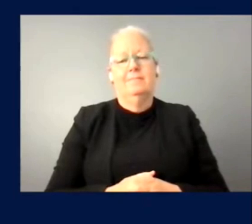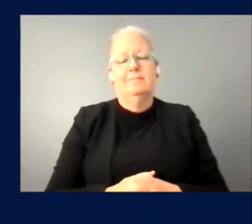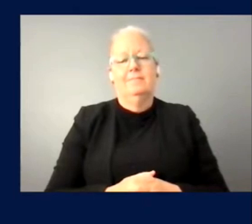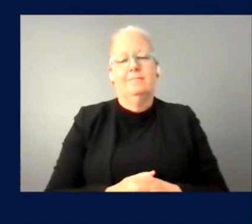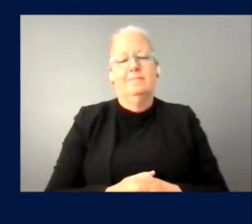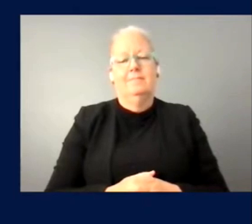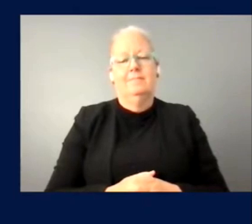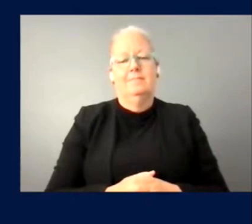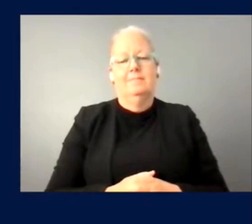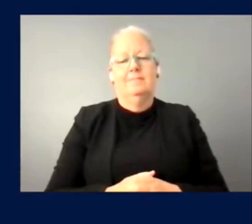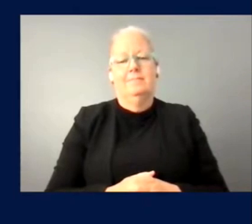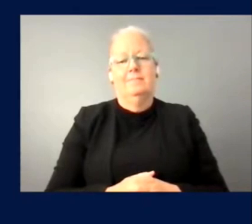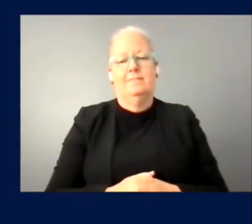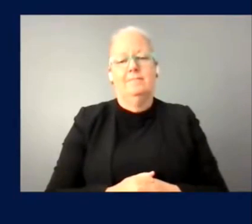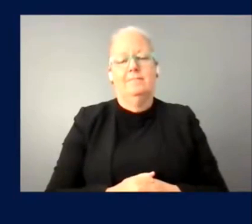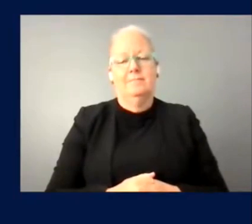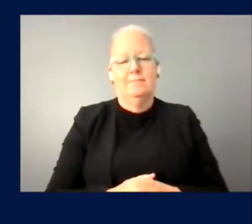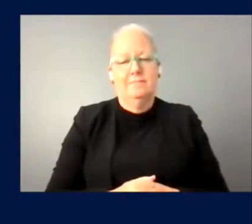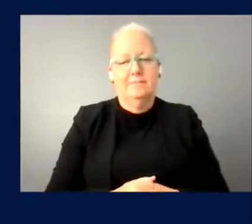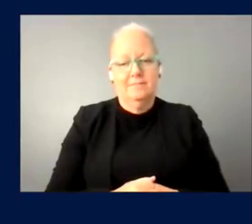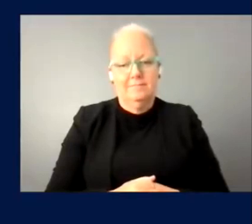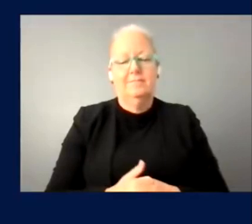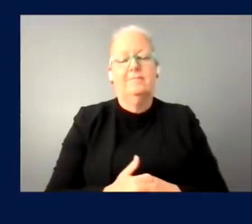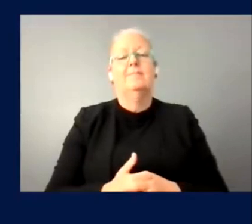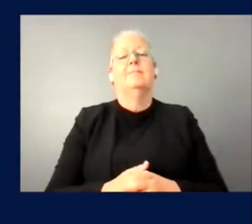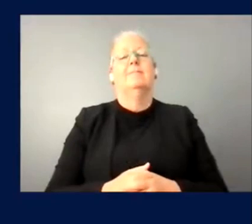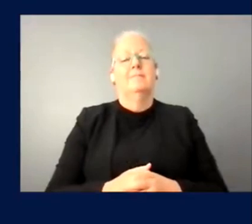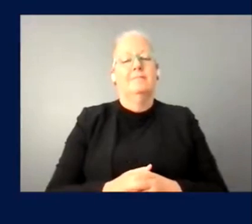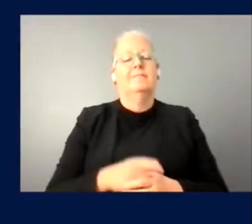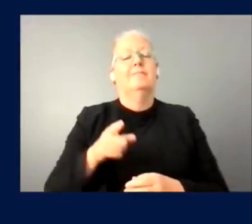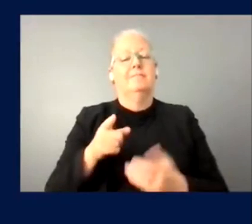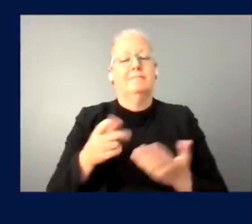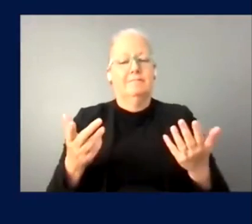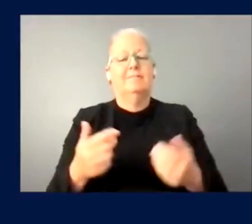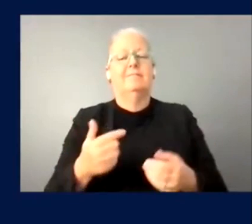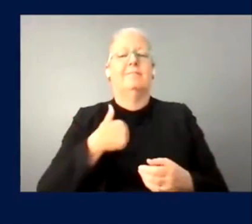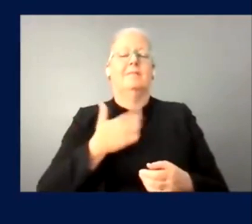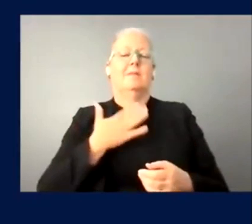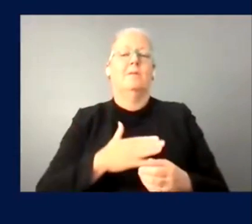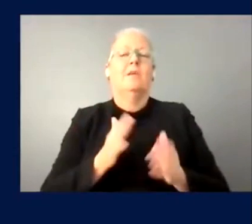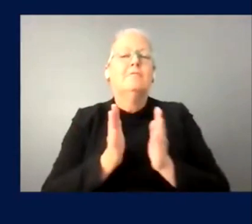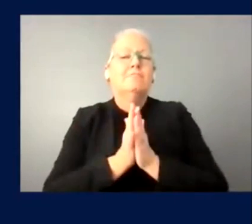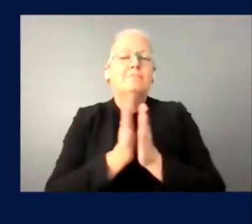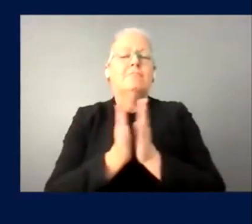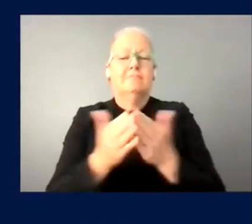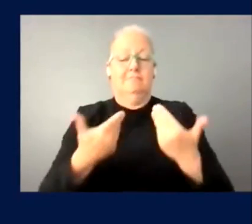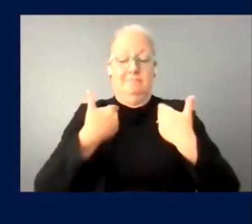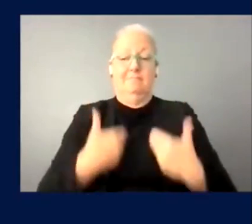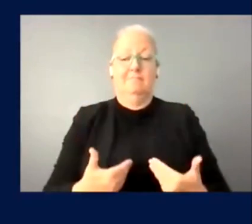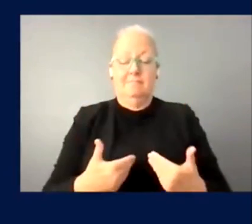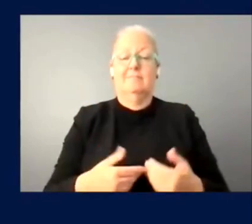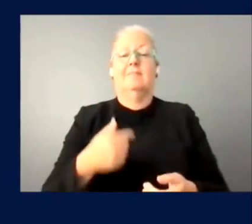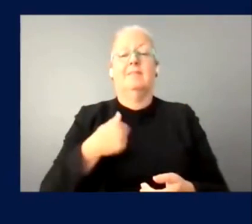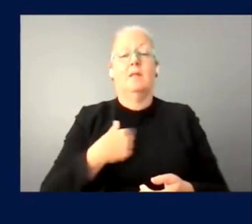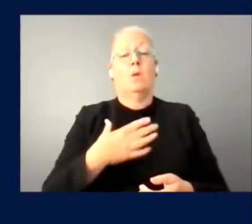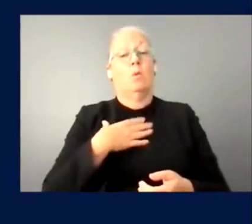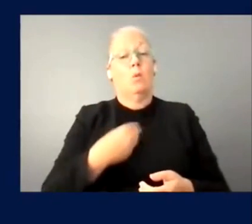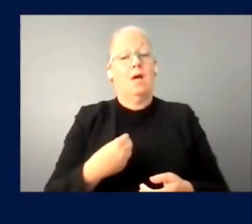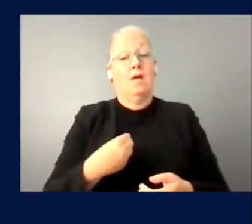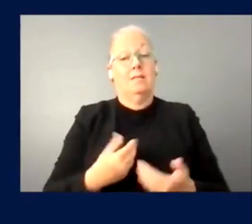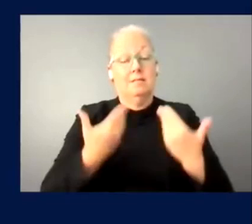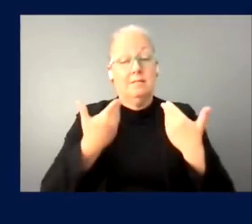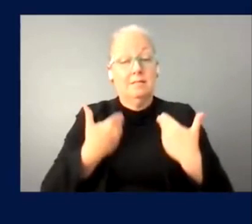It's Isabelle from the video. I'll just describe myself quickly. So I'm a white woman with blondie brown